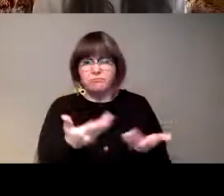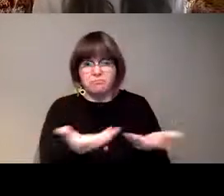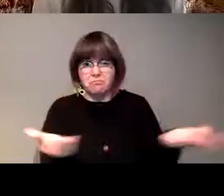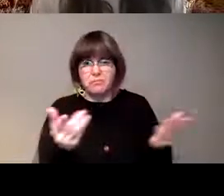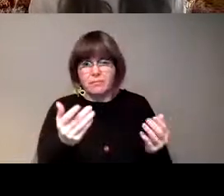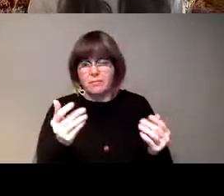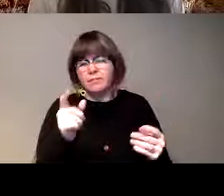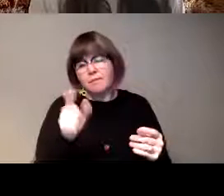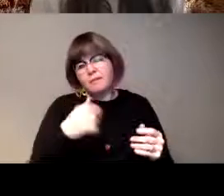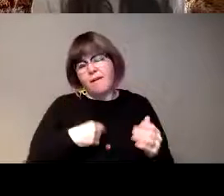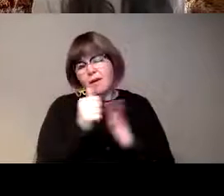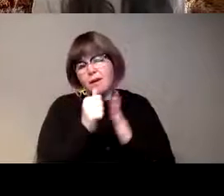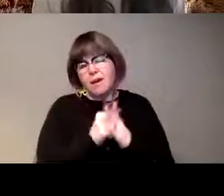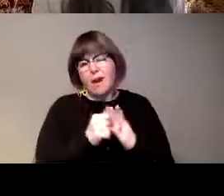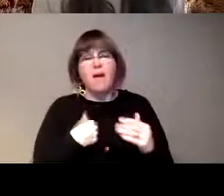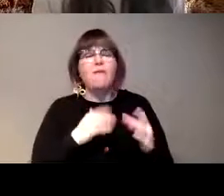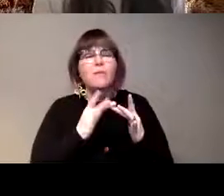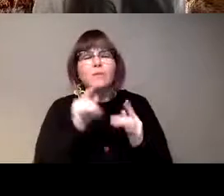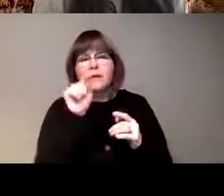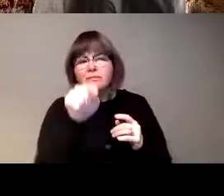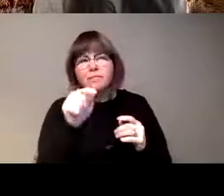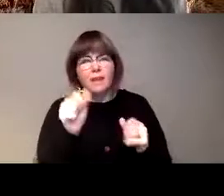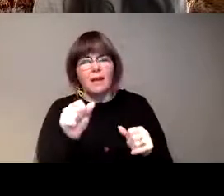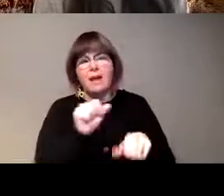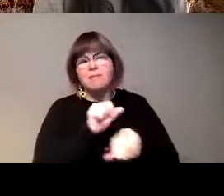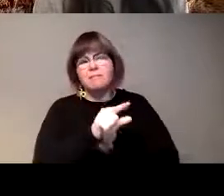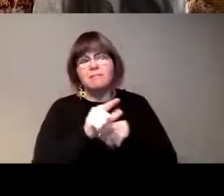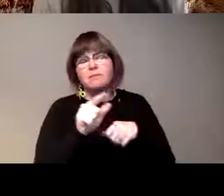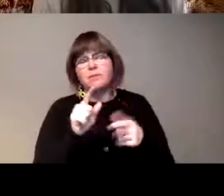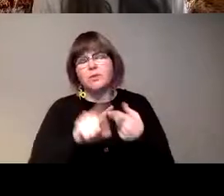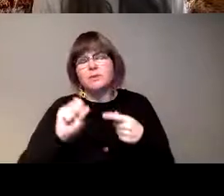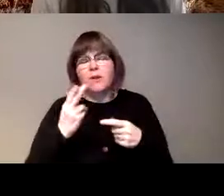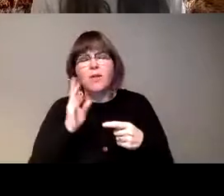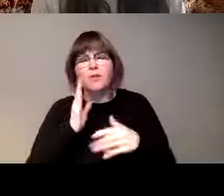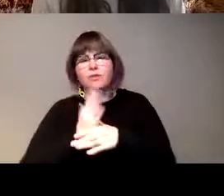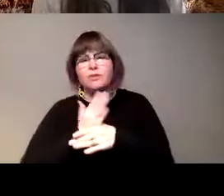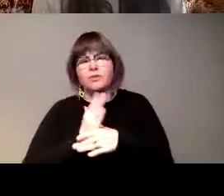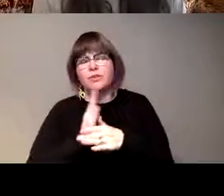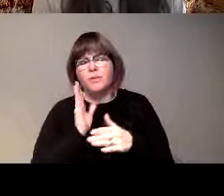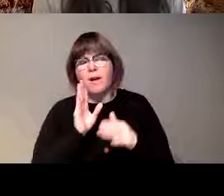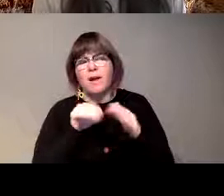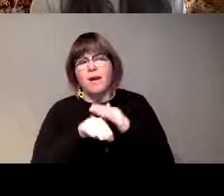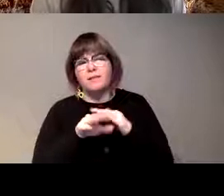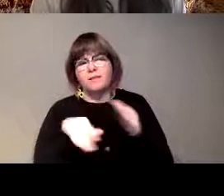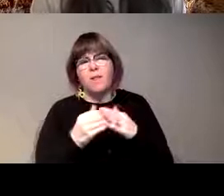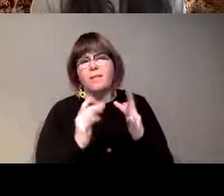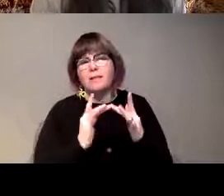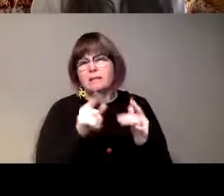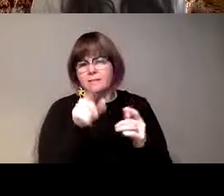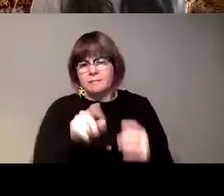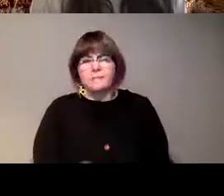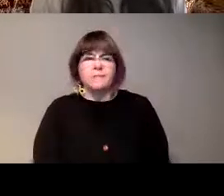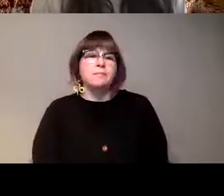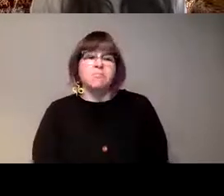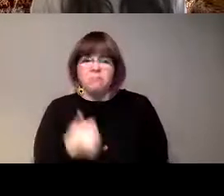Zooniverse account. The URL is here, and I can send these slides out to Sarah, and so you can have access to all of these URLs. But